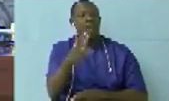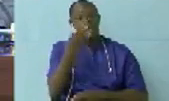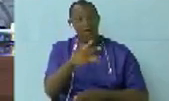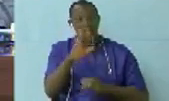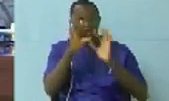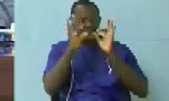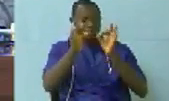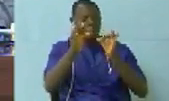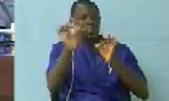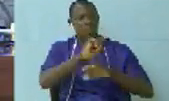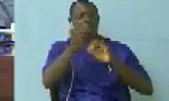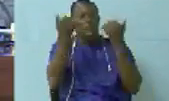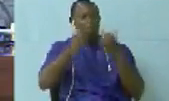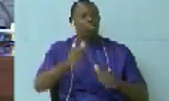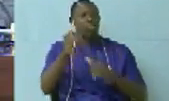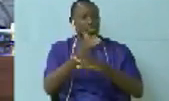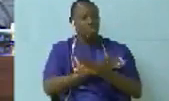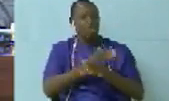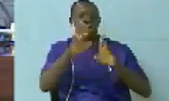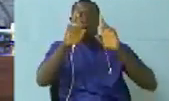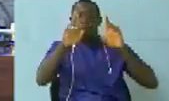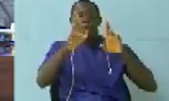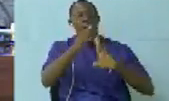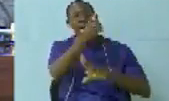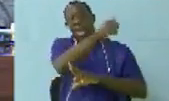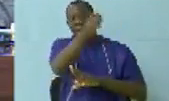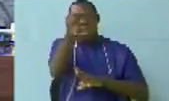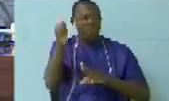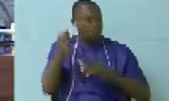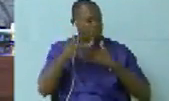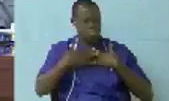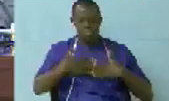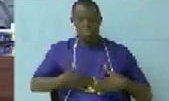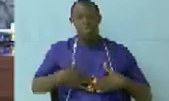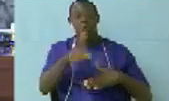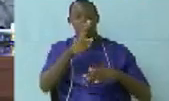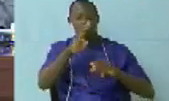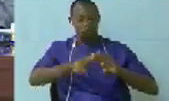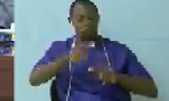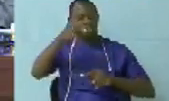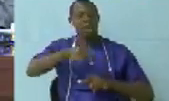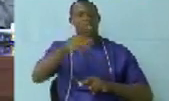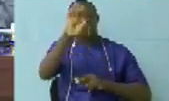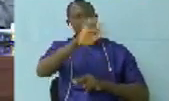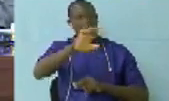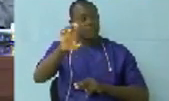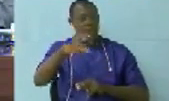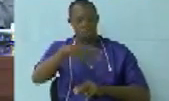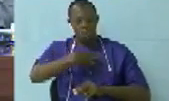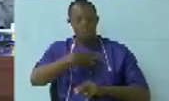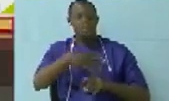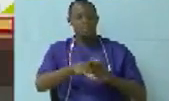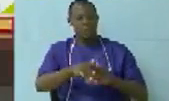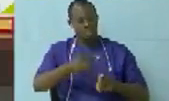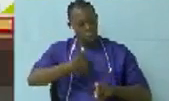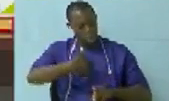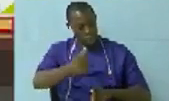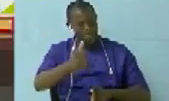like we expect everybody else to be honest and truthful in their testimonies. Do you understand? Yes, thank you,